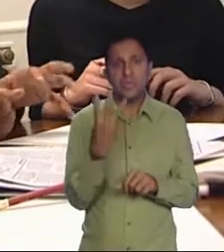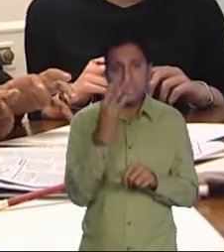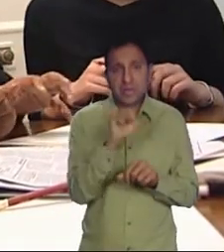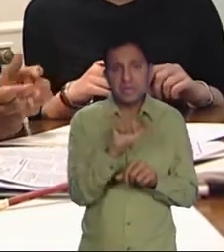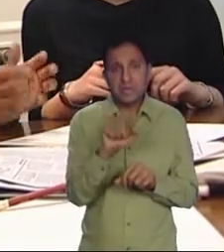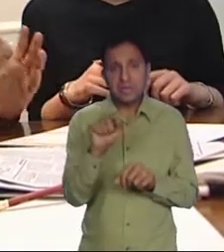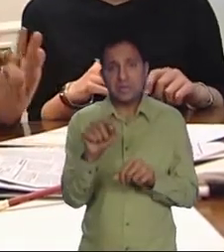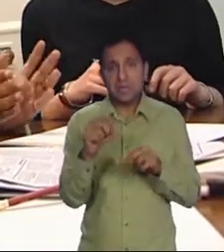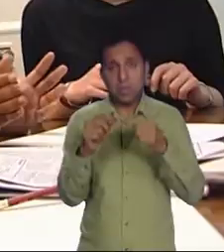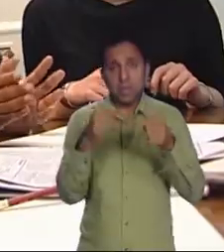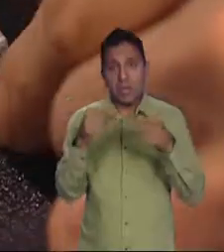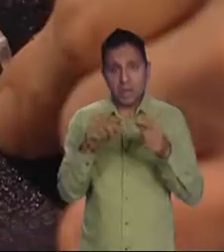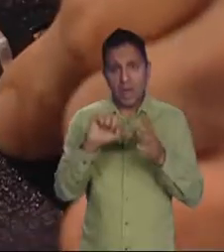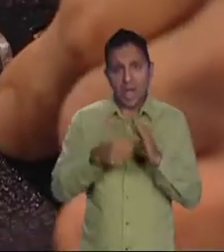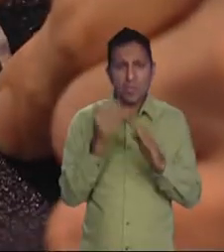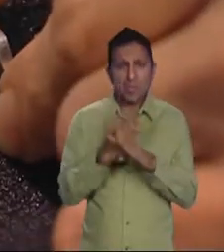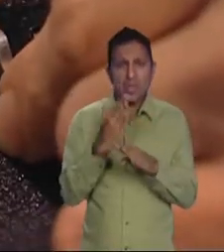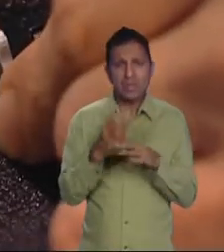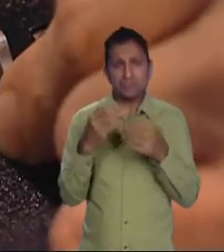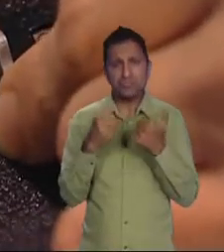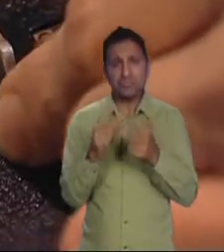you've got the centre wheel now. There's only one wheel to go.